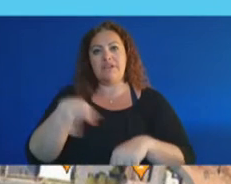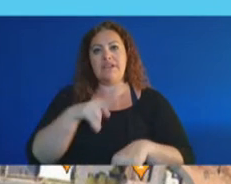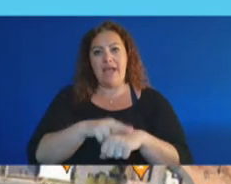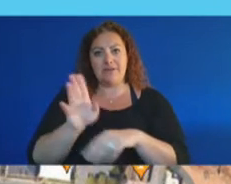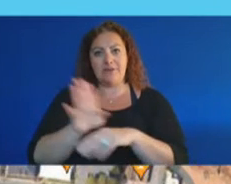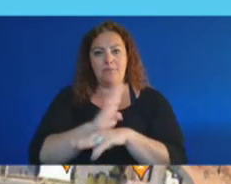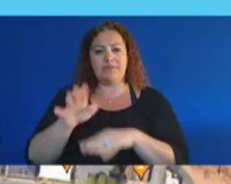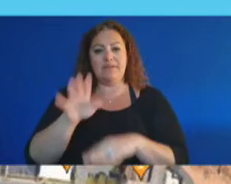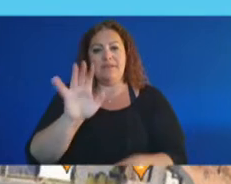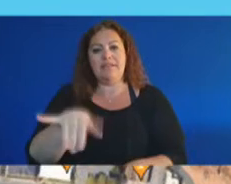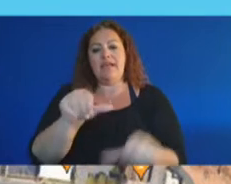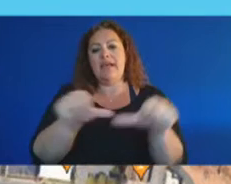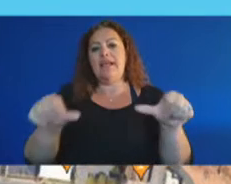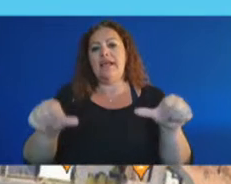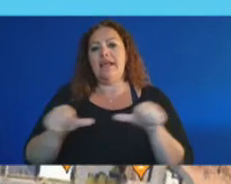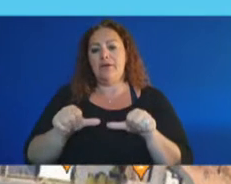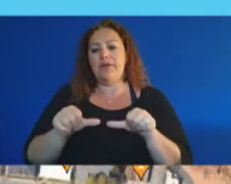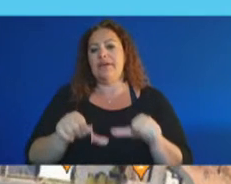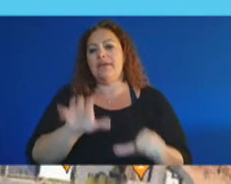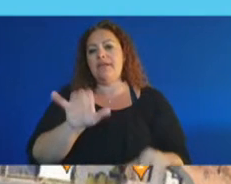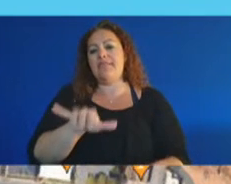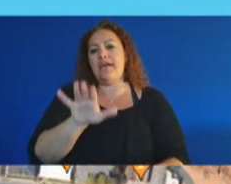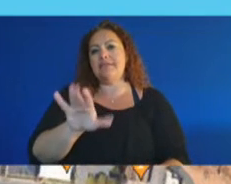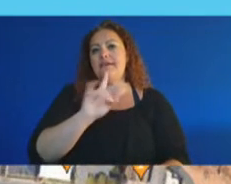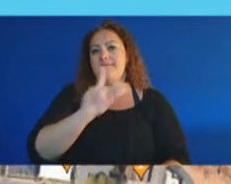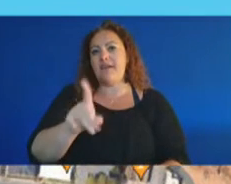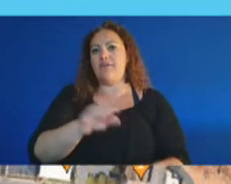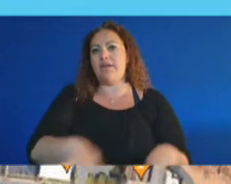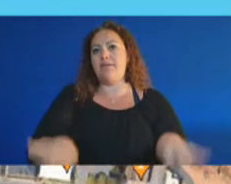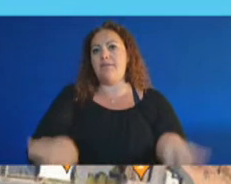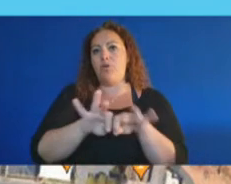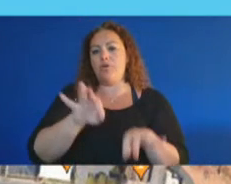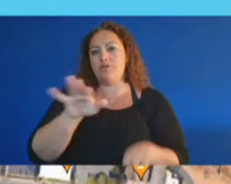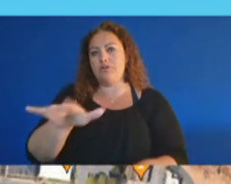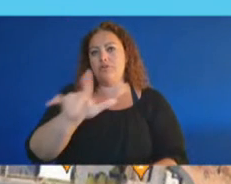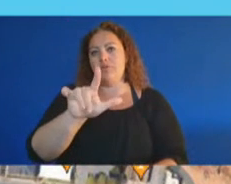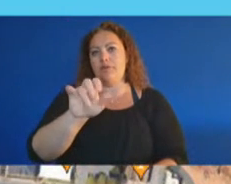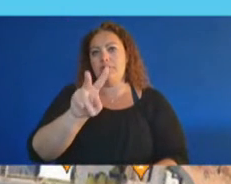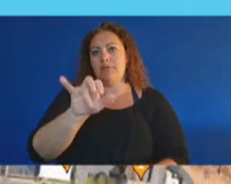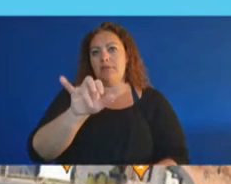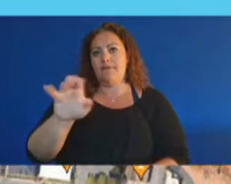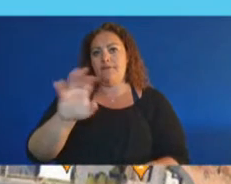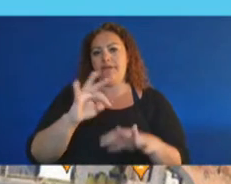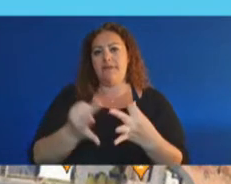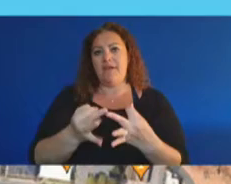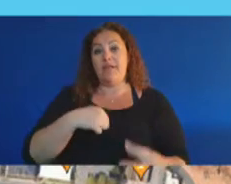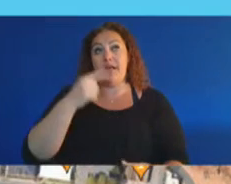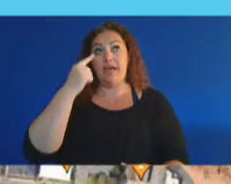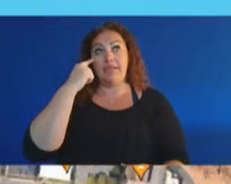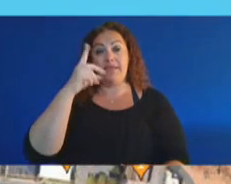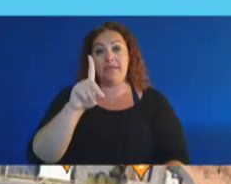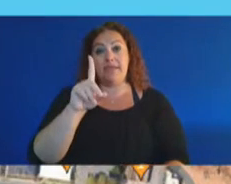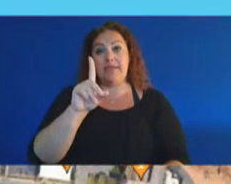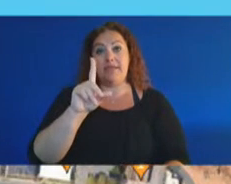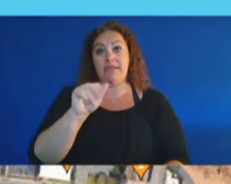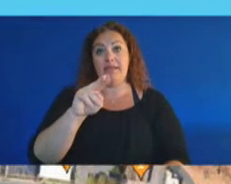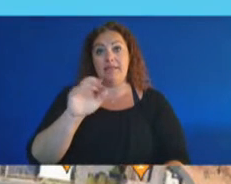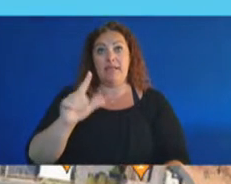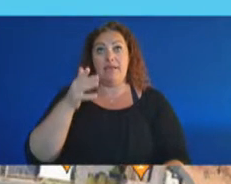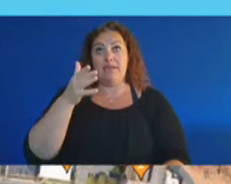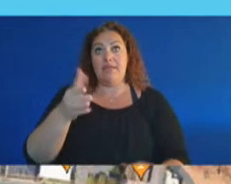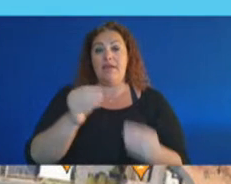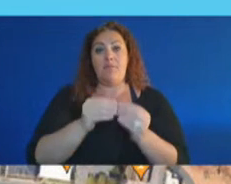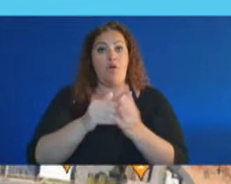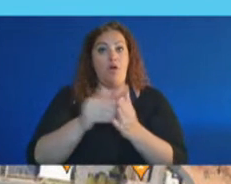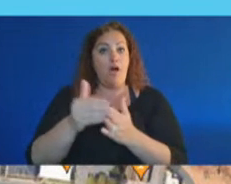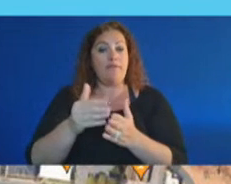this is an area that is very important to the LaVine family I think Daniel has been out frankly more than I have uh engaging with